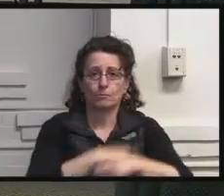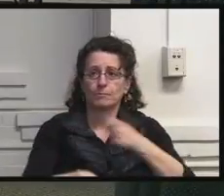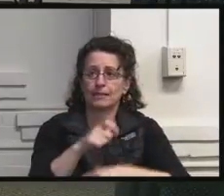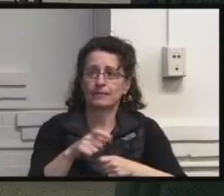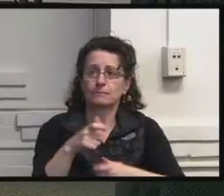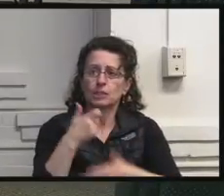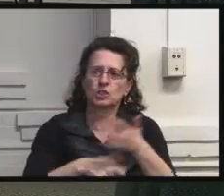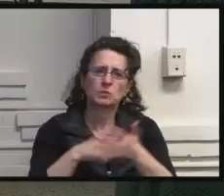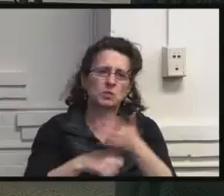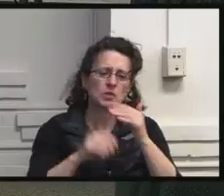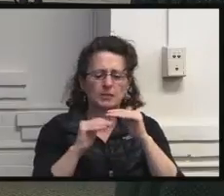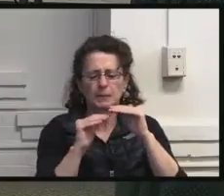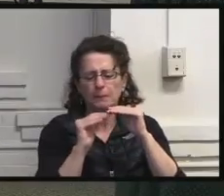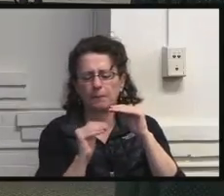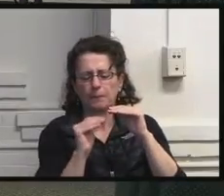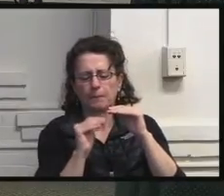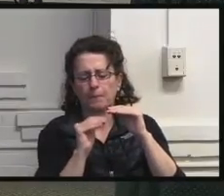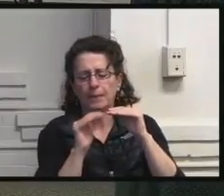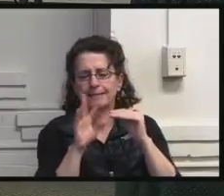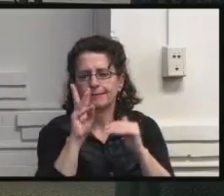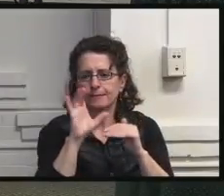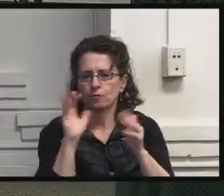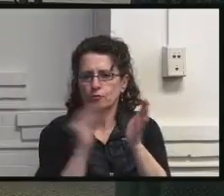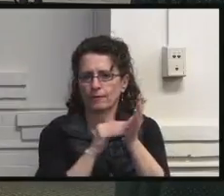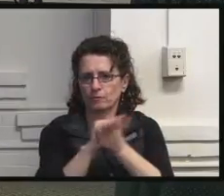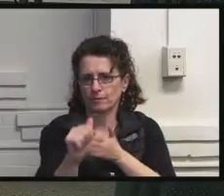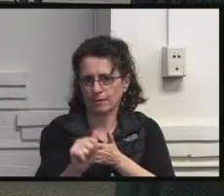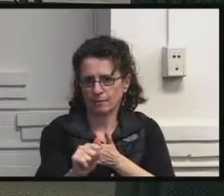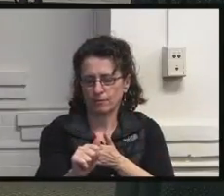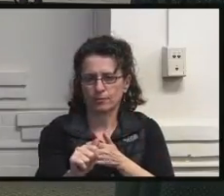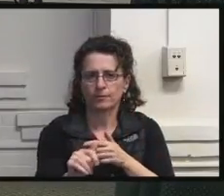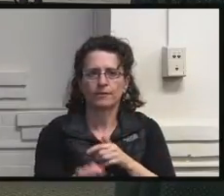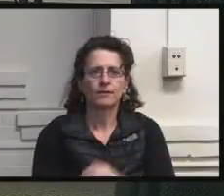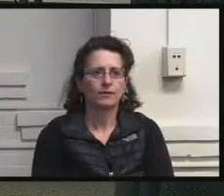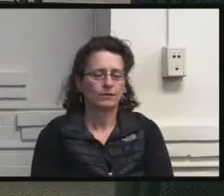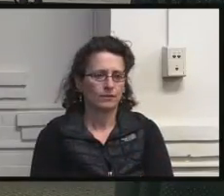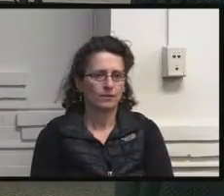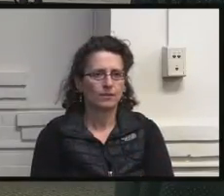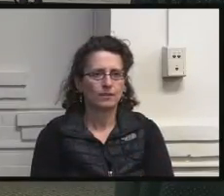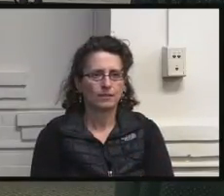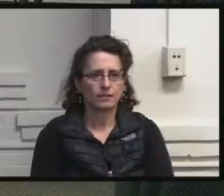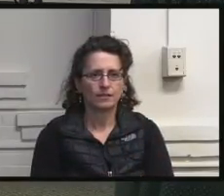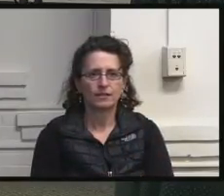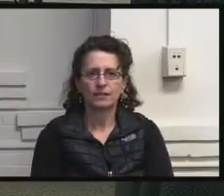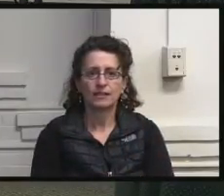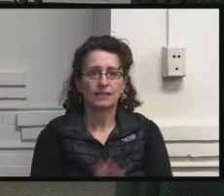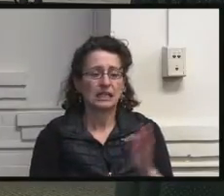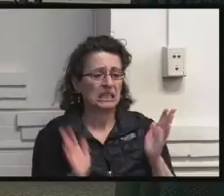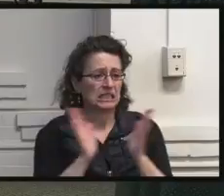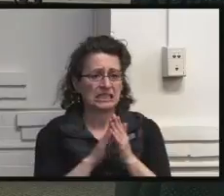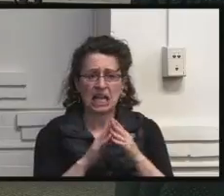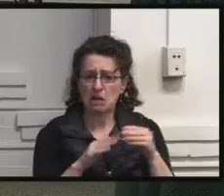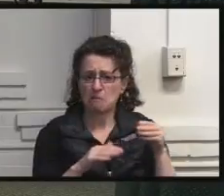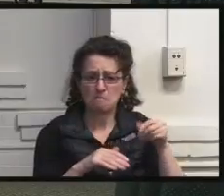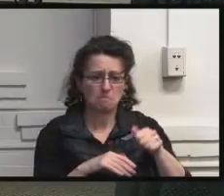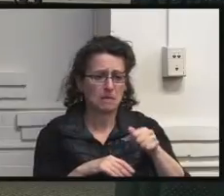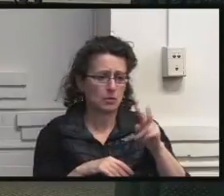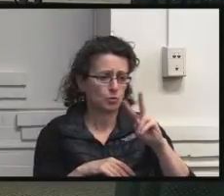just under $600,000. And because if we are able to close it, the town's share is only 2.5%